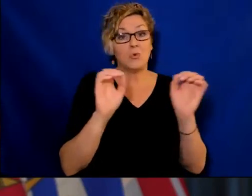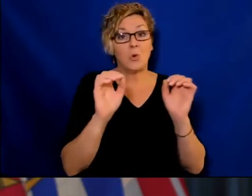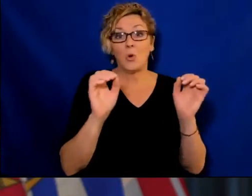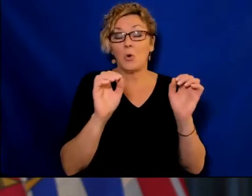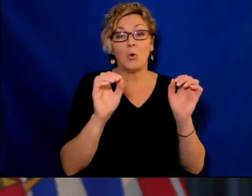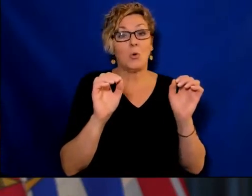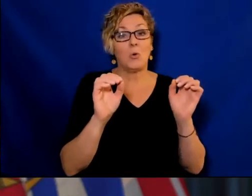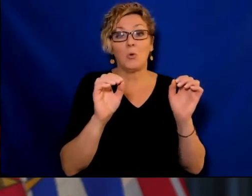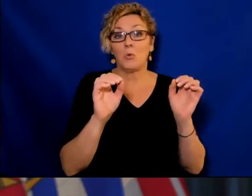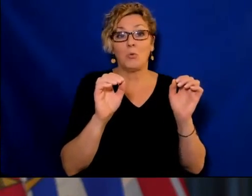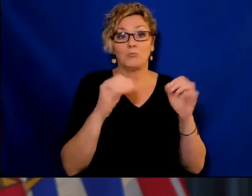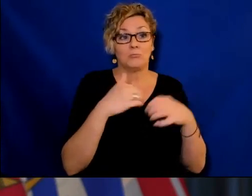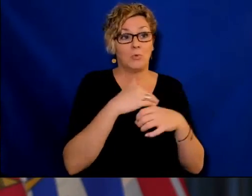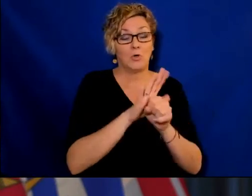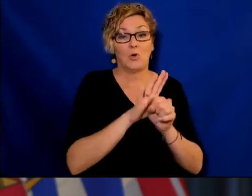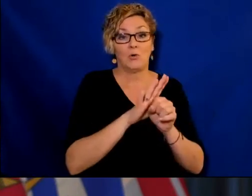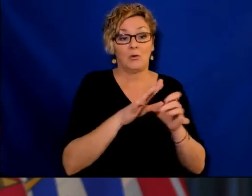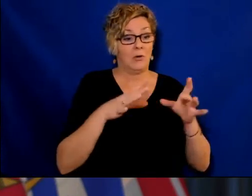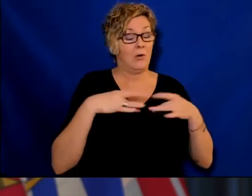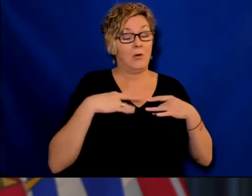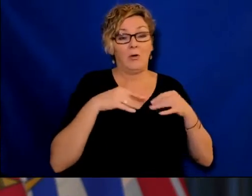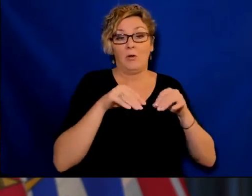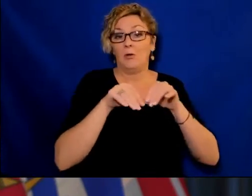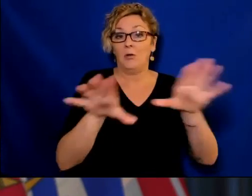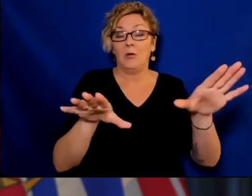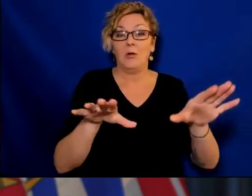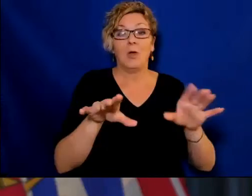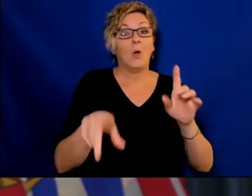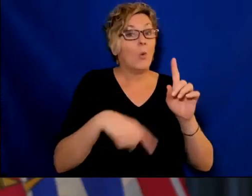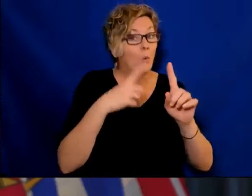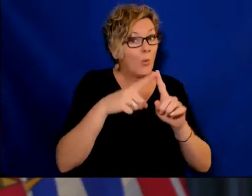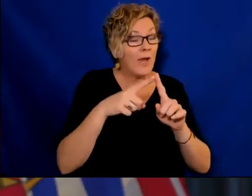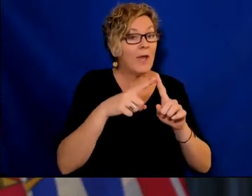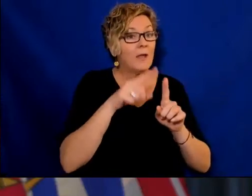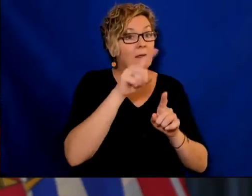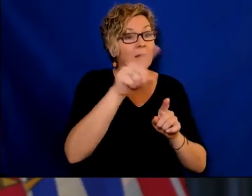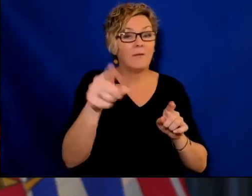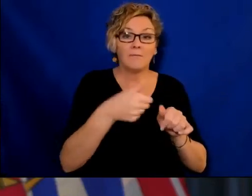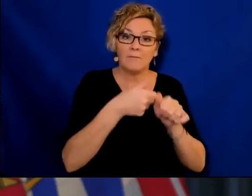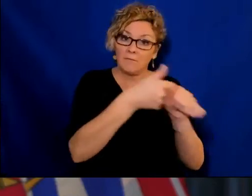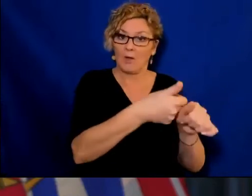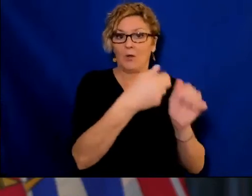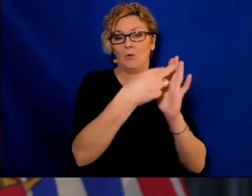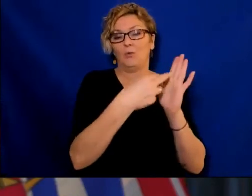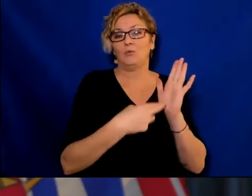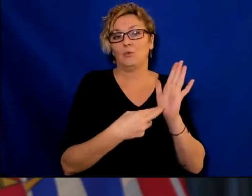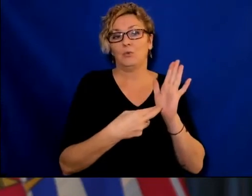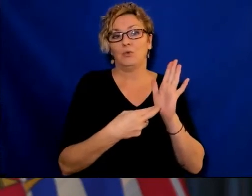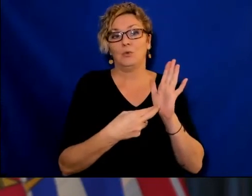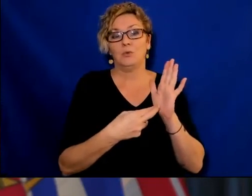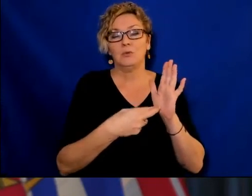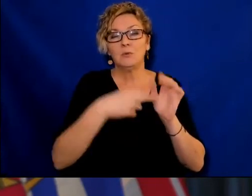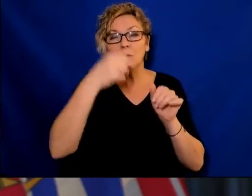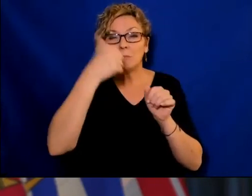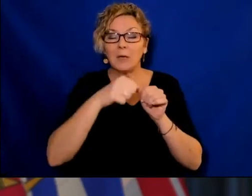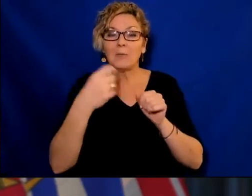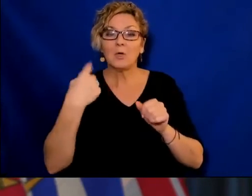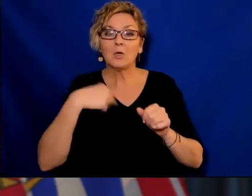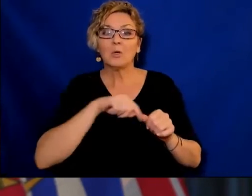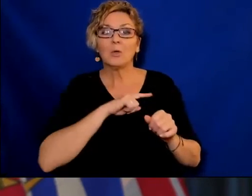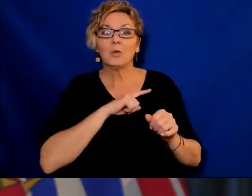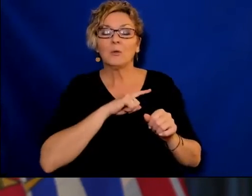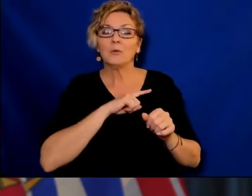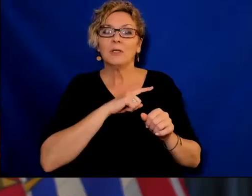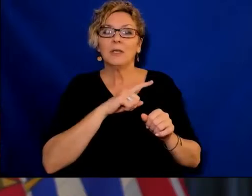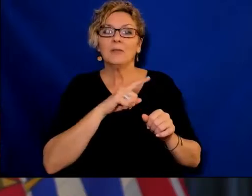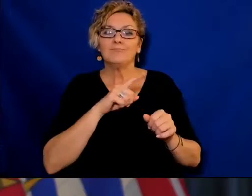distance, wearing masks, the closing hours, we adjusted the hours because we found later in the evening when people were more